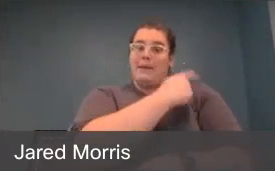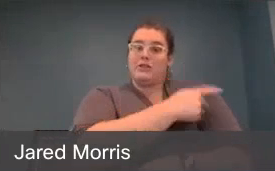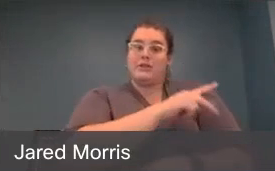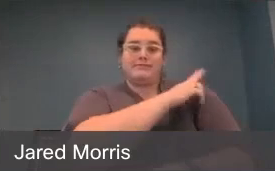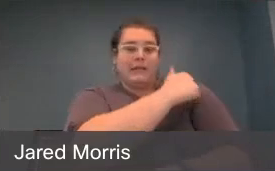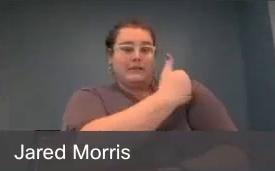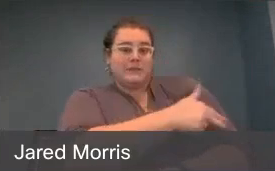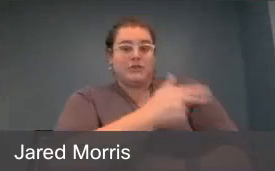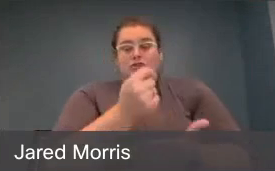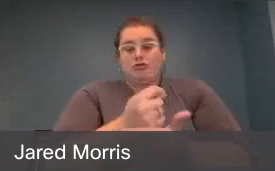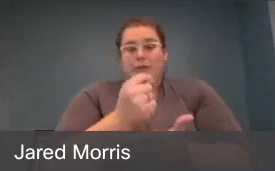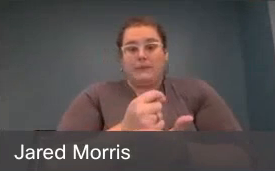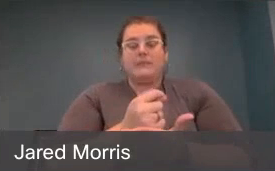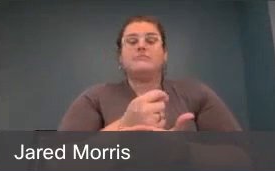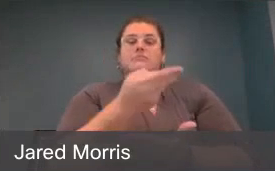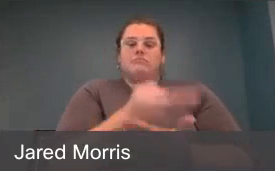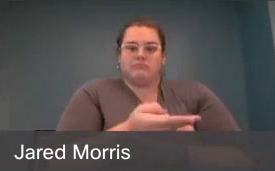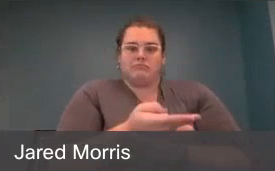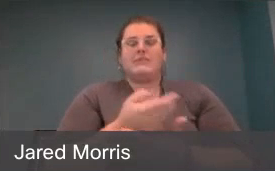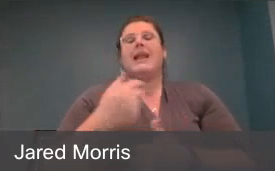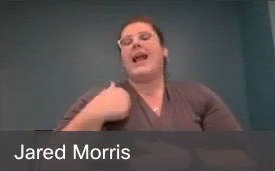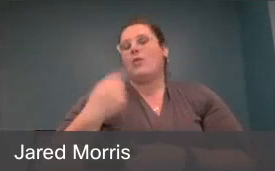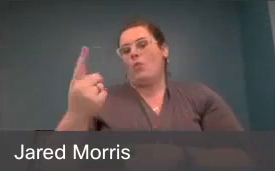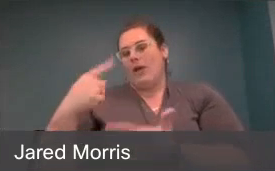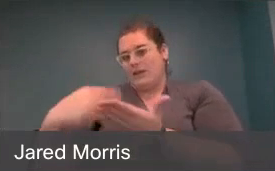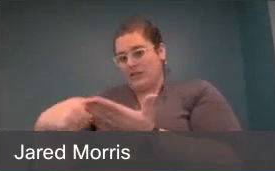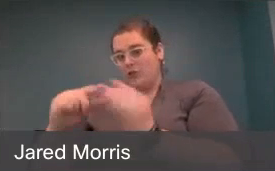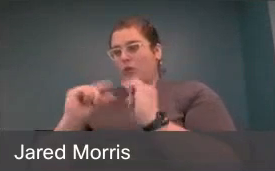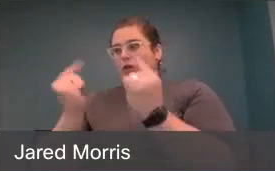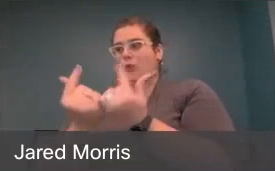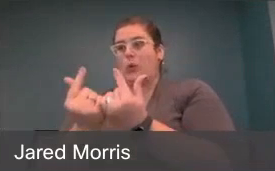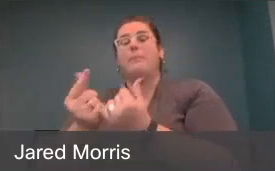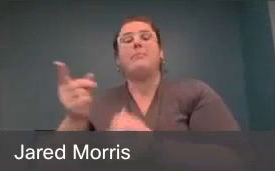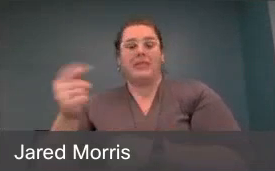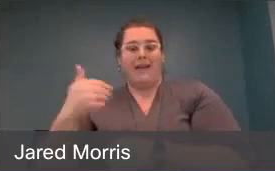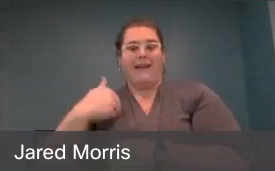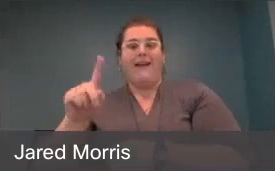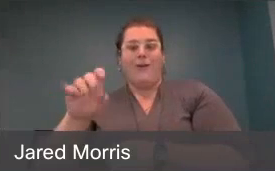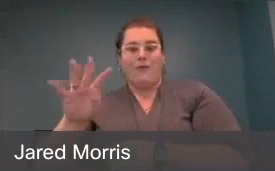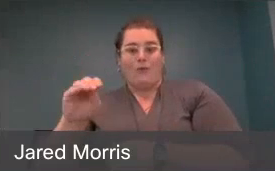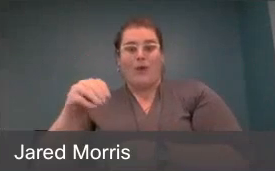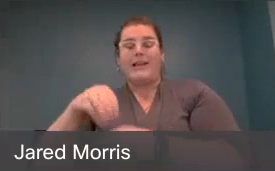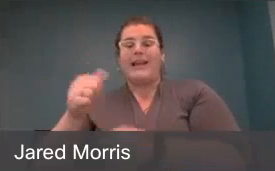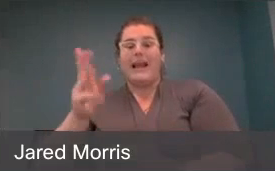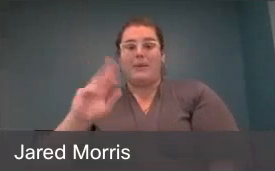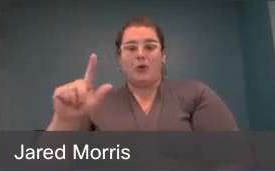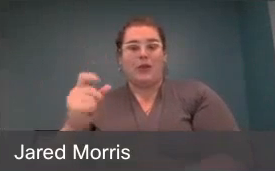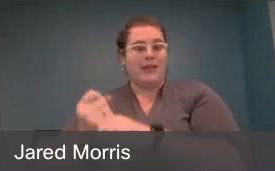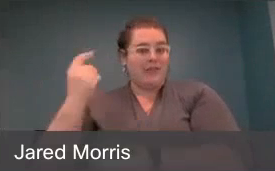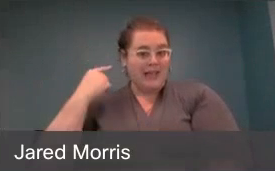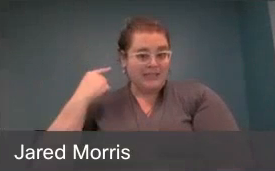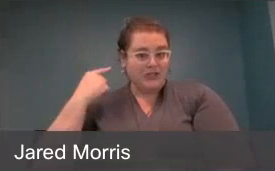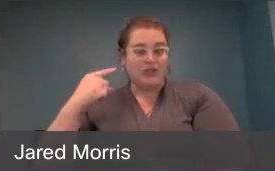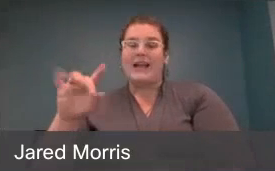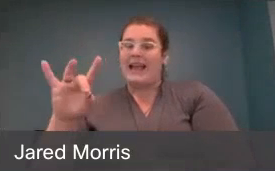earlier. We had 140 positive cases in April of 2020, and 80 of those people required